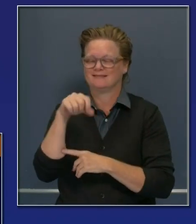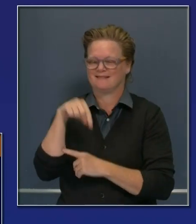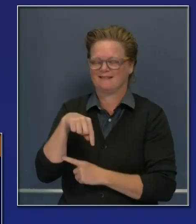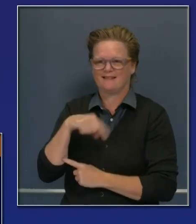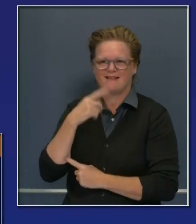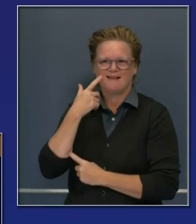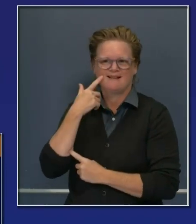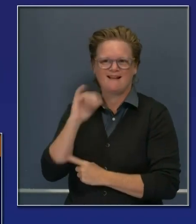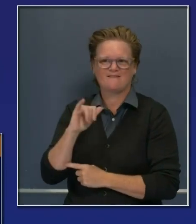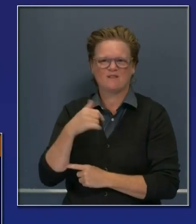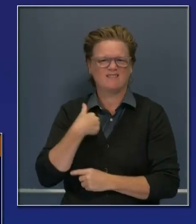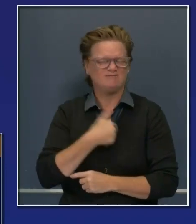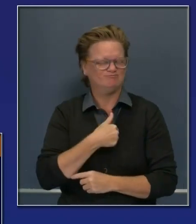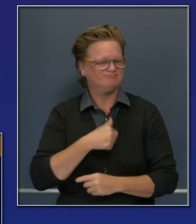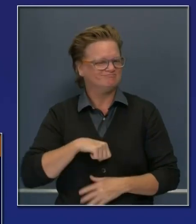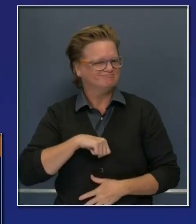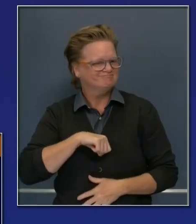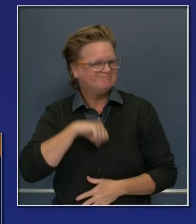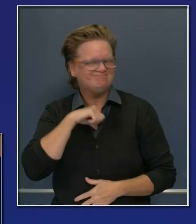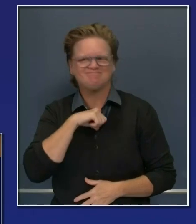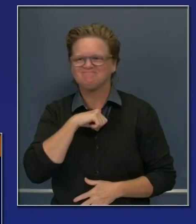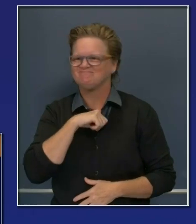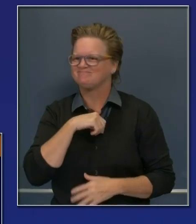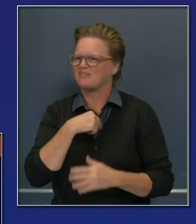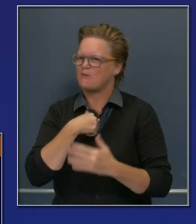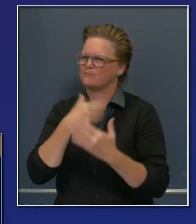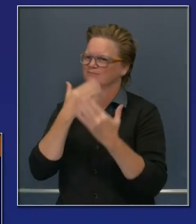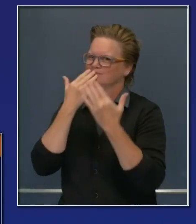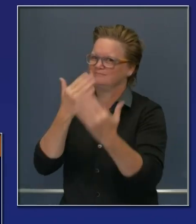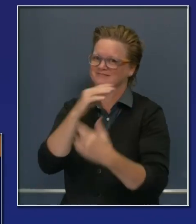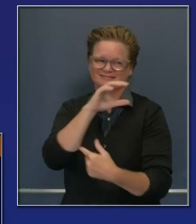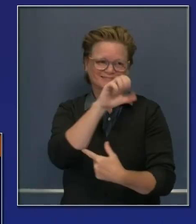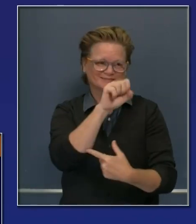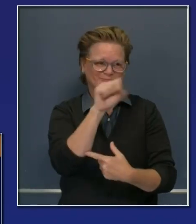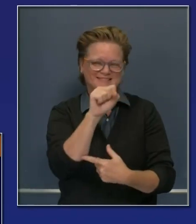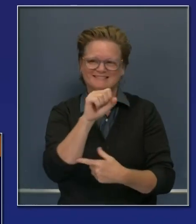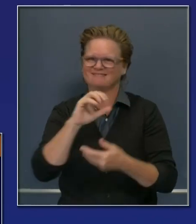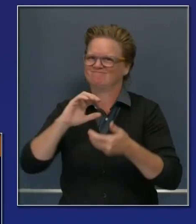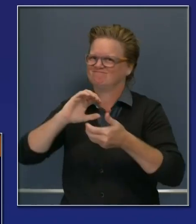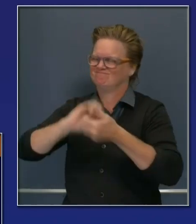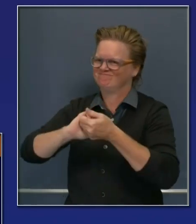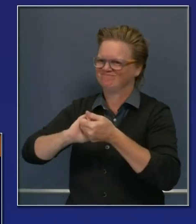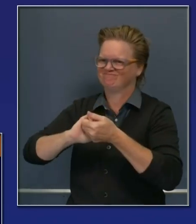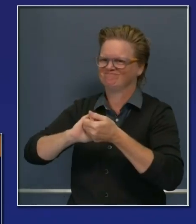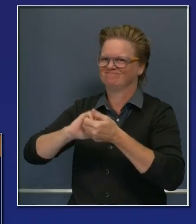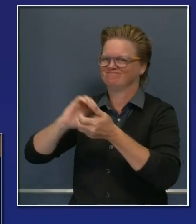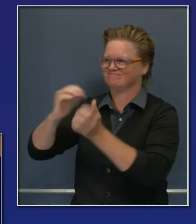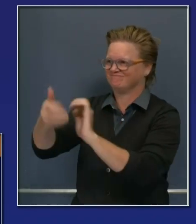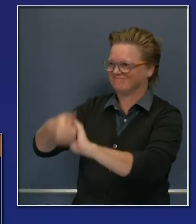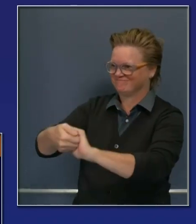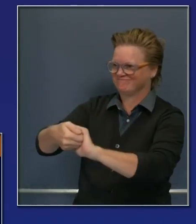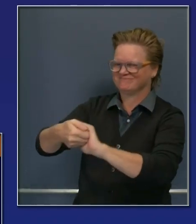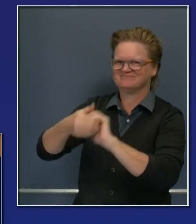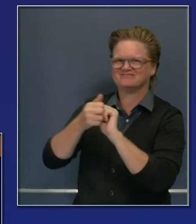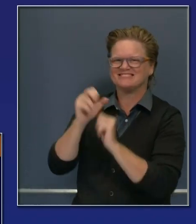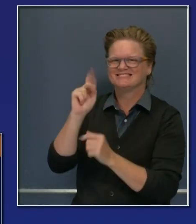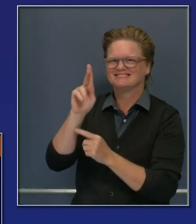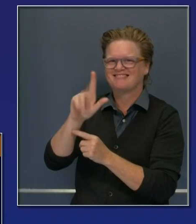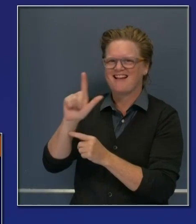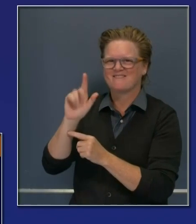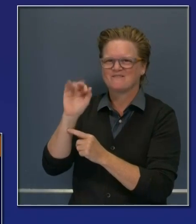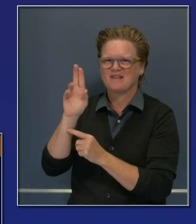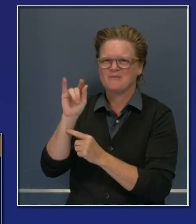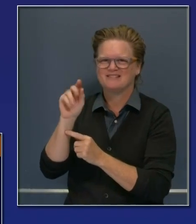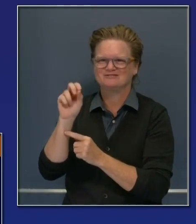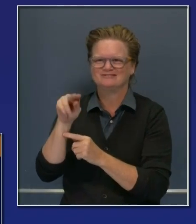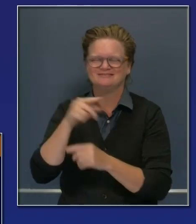be more proud of Sesame Street and couldn't be more proud of these partnerships that have taken place. We are all in it together, and that's why we encourage